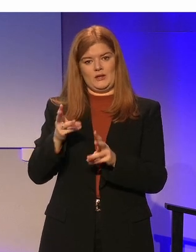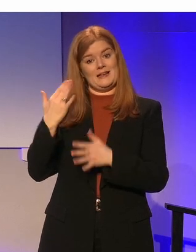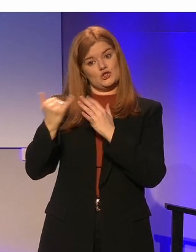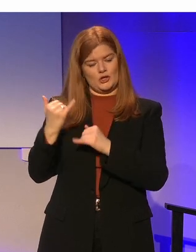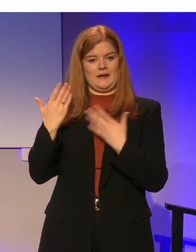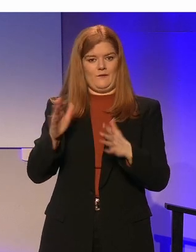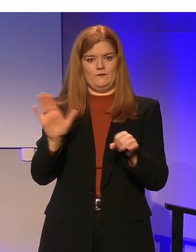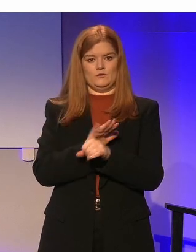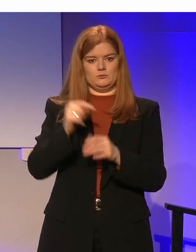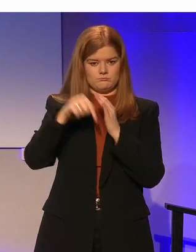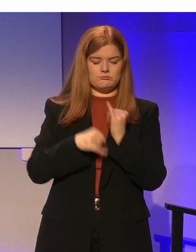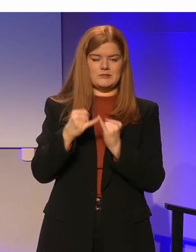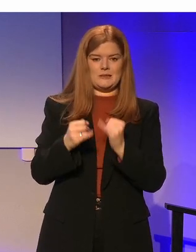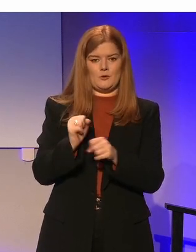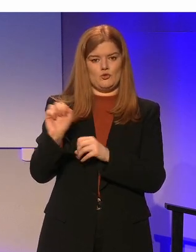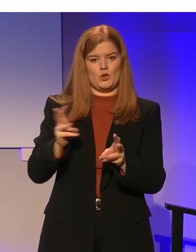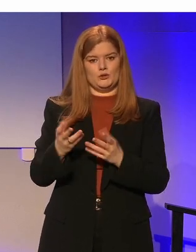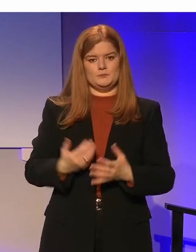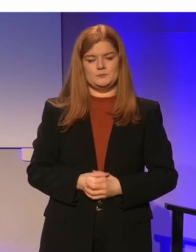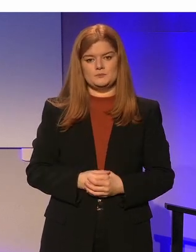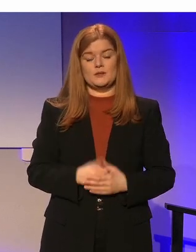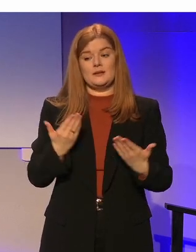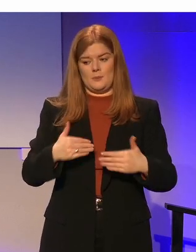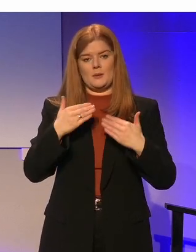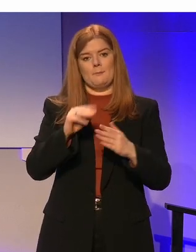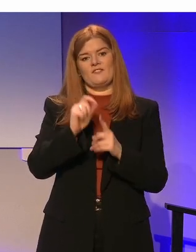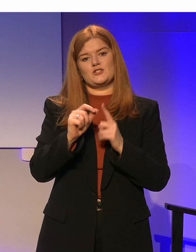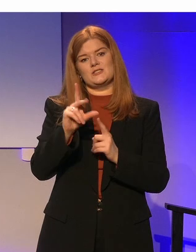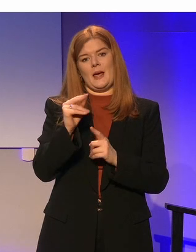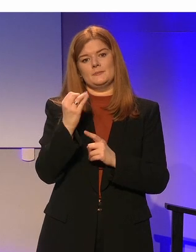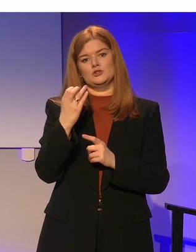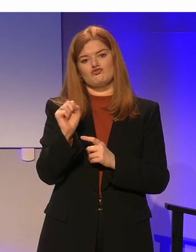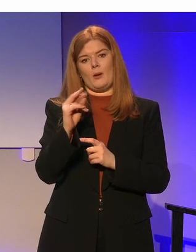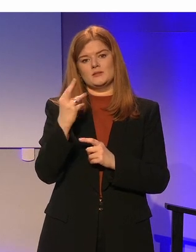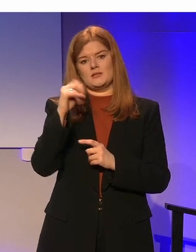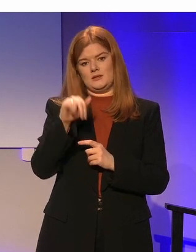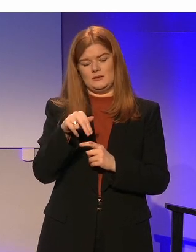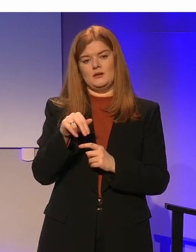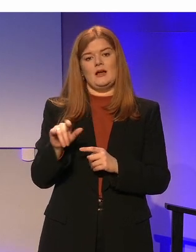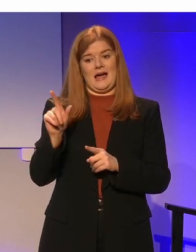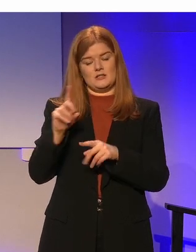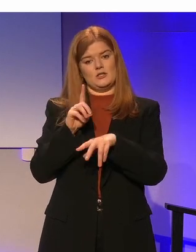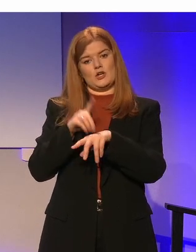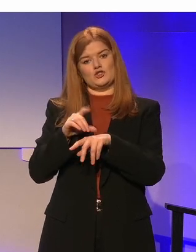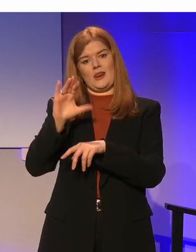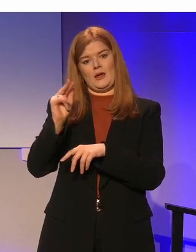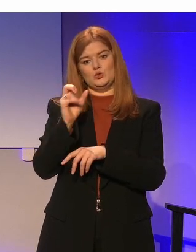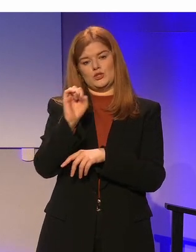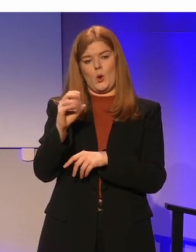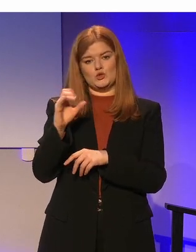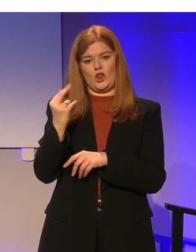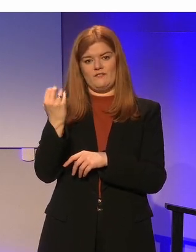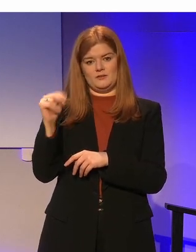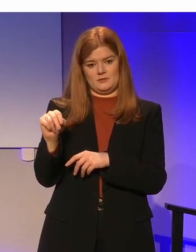full version this morning, which will be very interesting to hear. Then we've Professor Debs Robinson from the University of Derby and Dr. Leisha O'Sullivan from